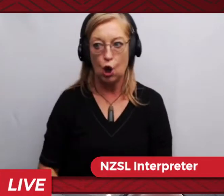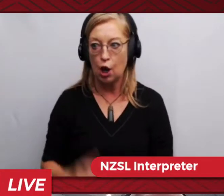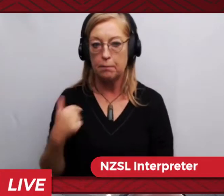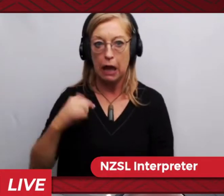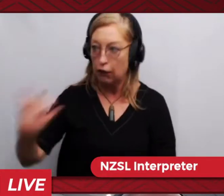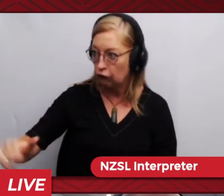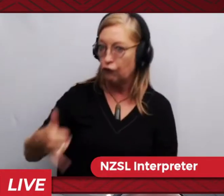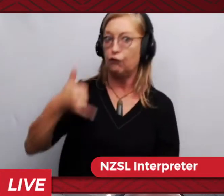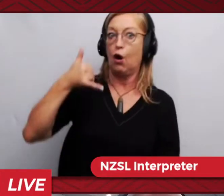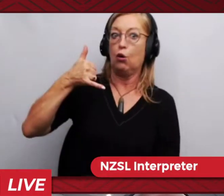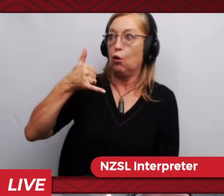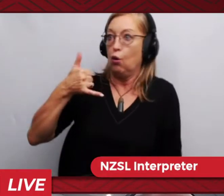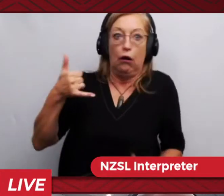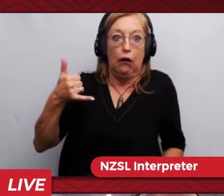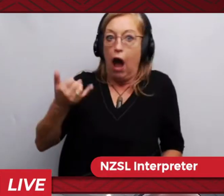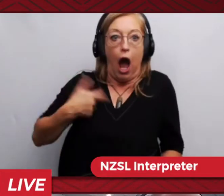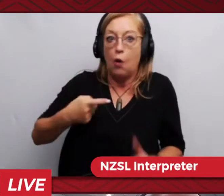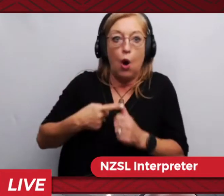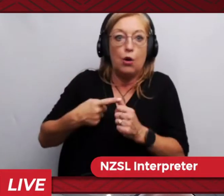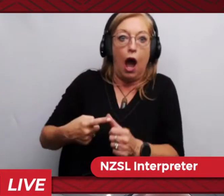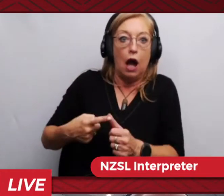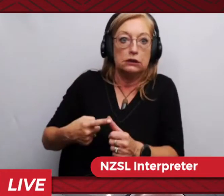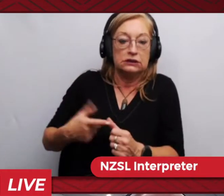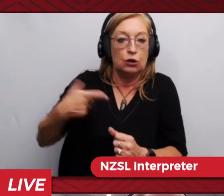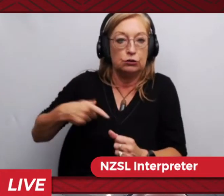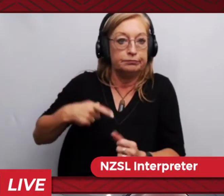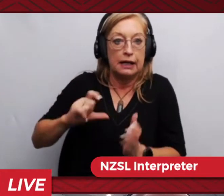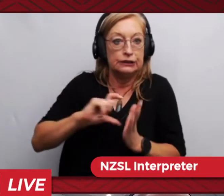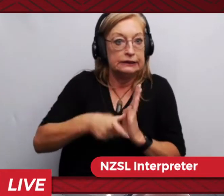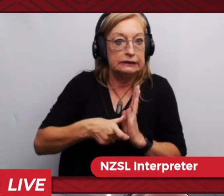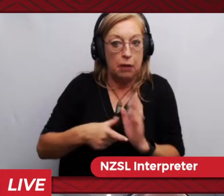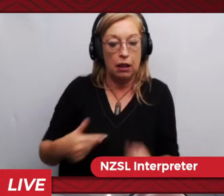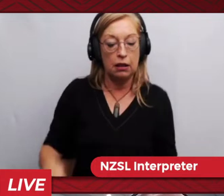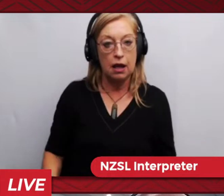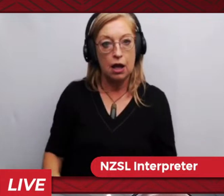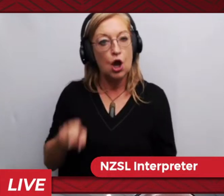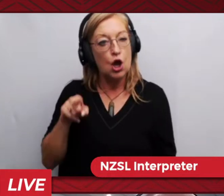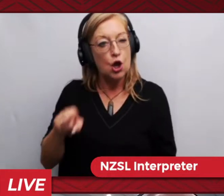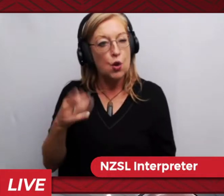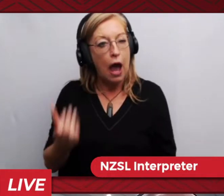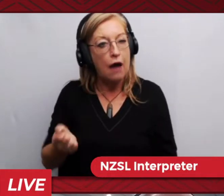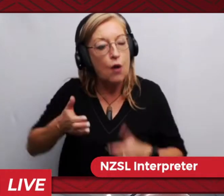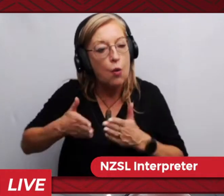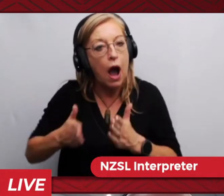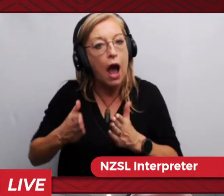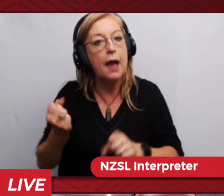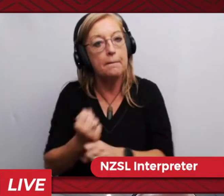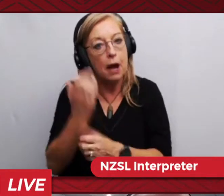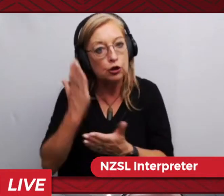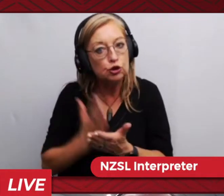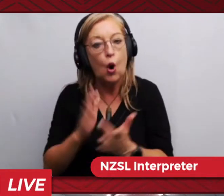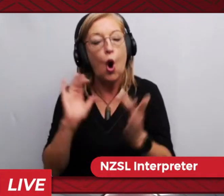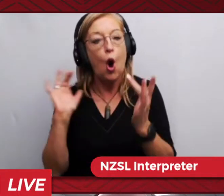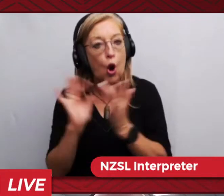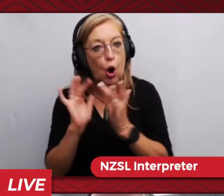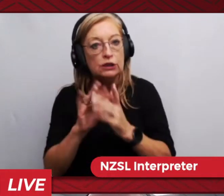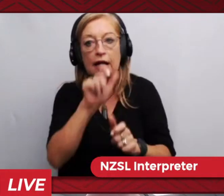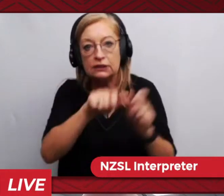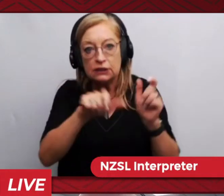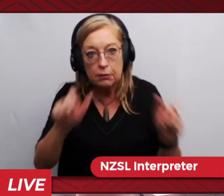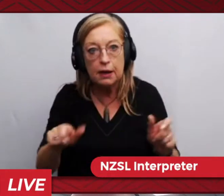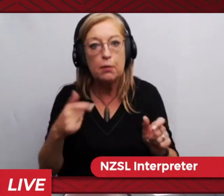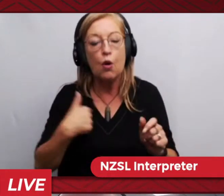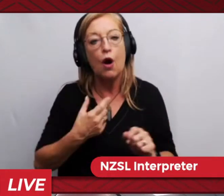I likely won't answer because of my disability. Do you have a mechanism of ensuring you are contacting people according to their communication